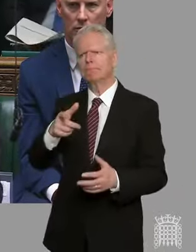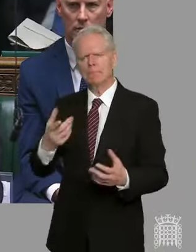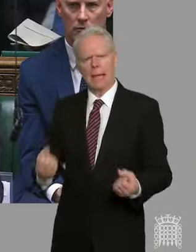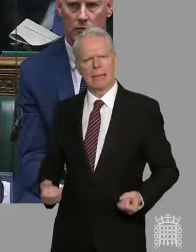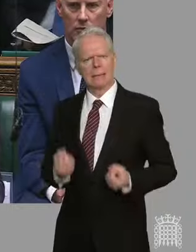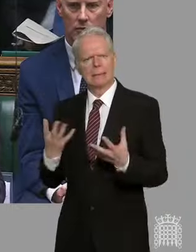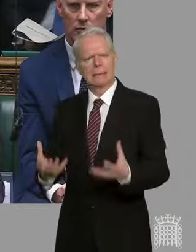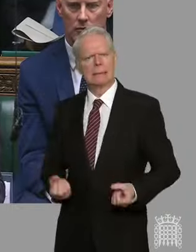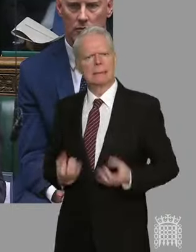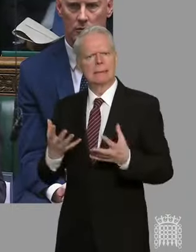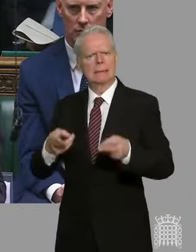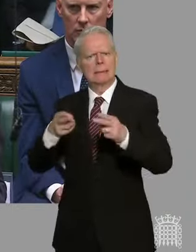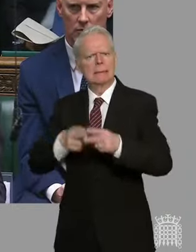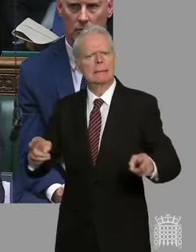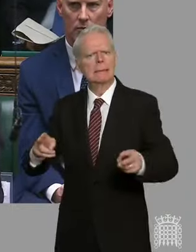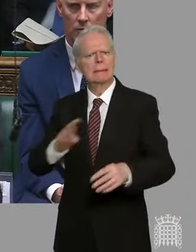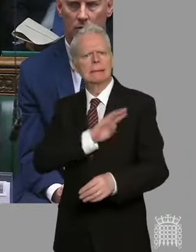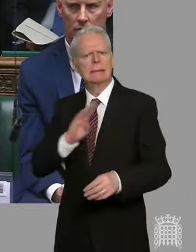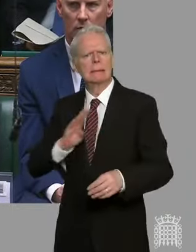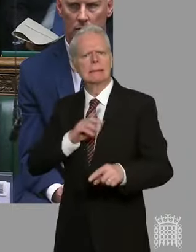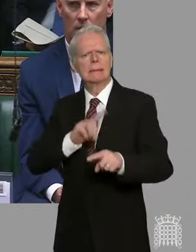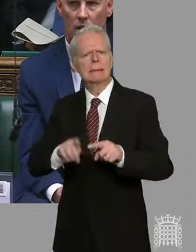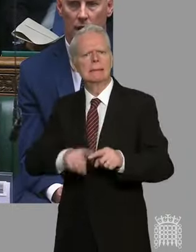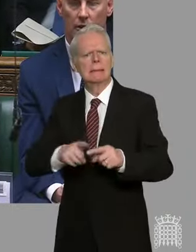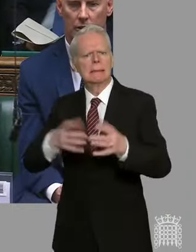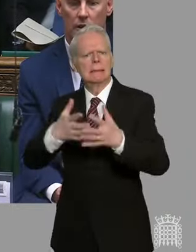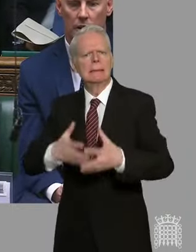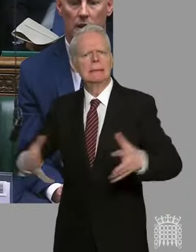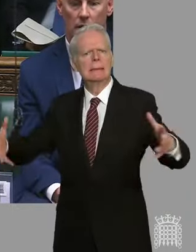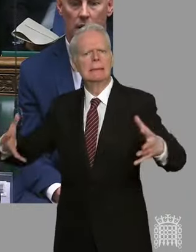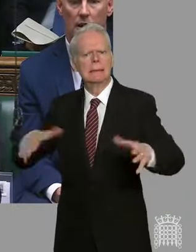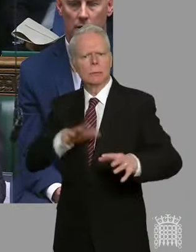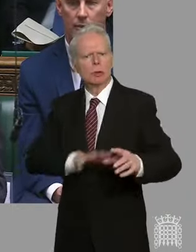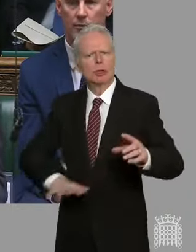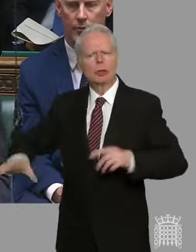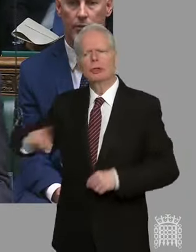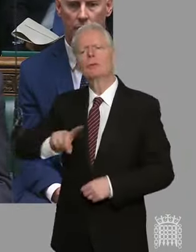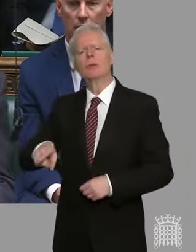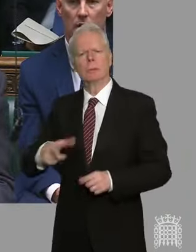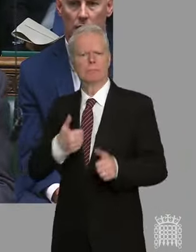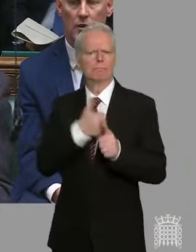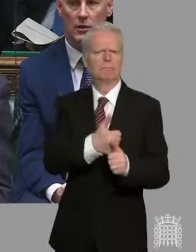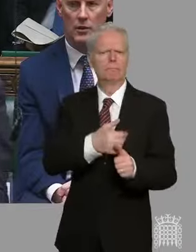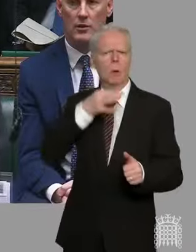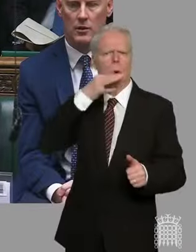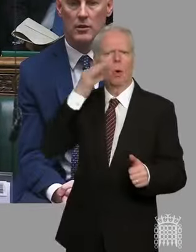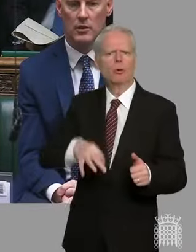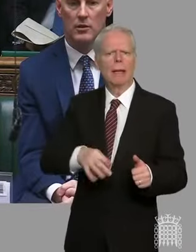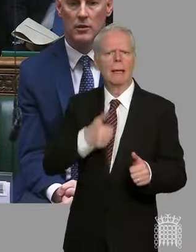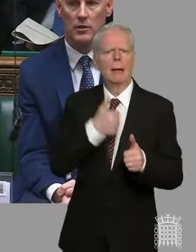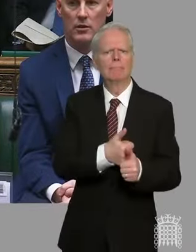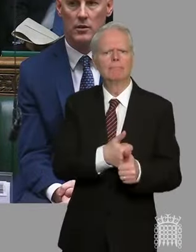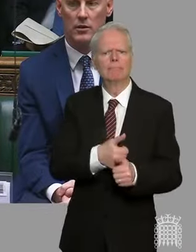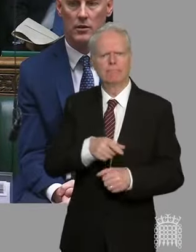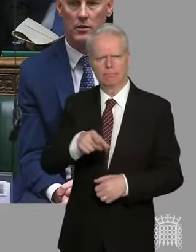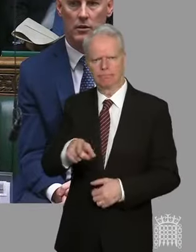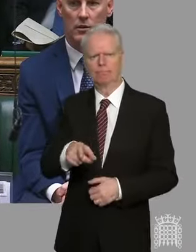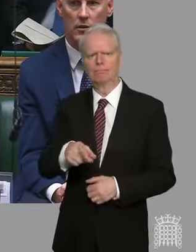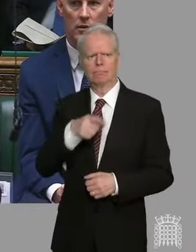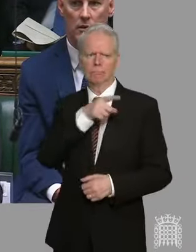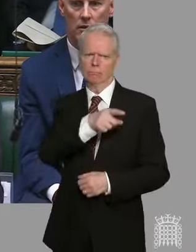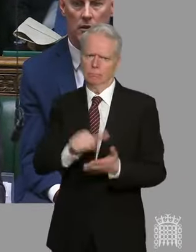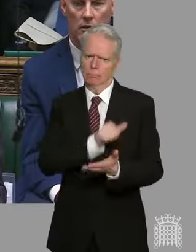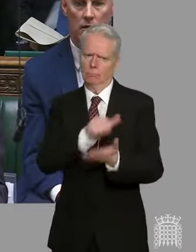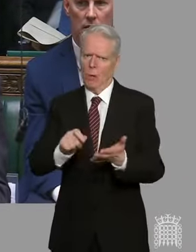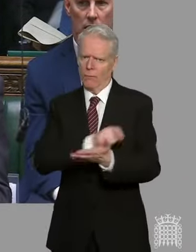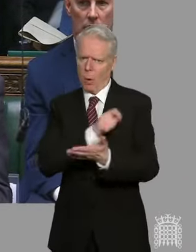to delay elections because his country faced an existential threat. As the Prime Minister travels to Washington, with this